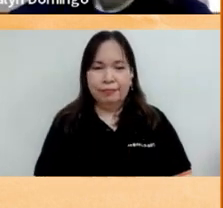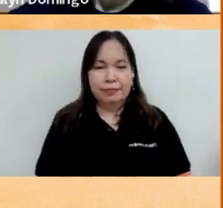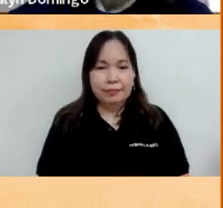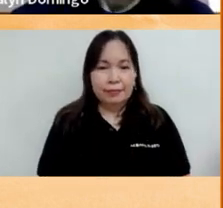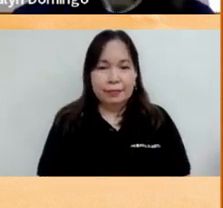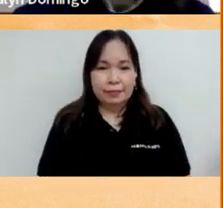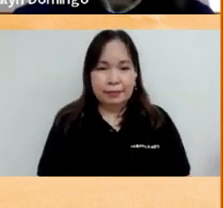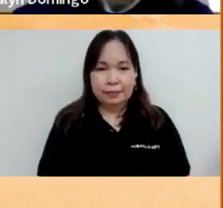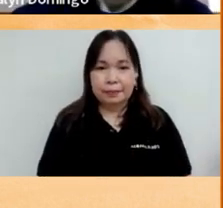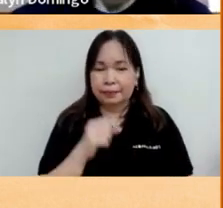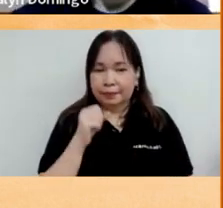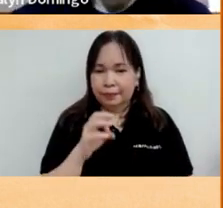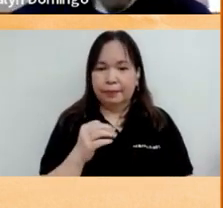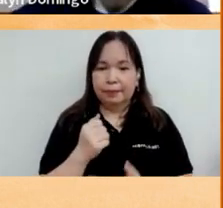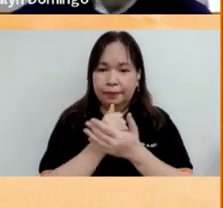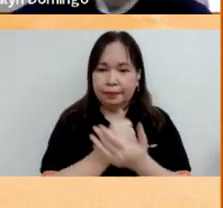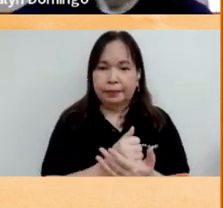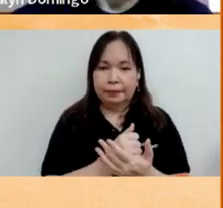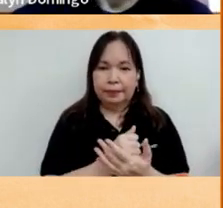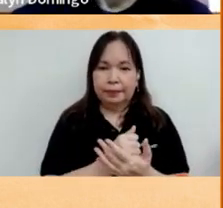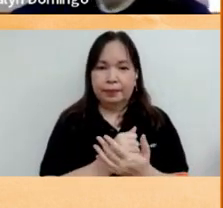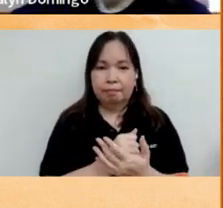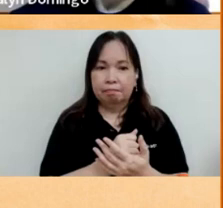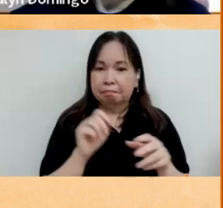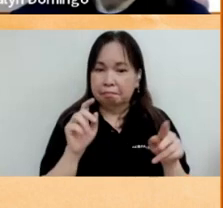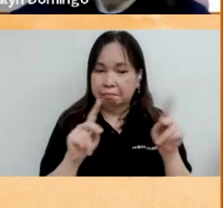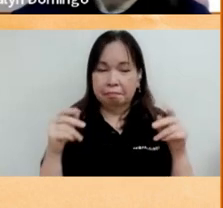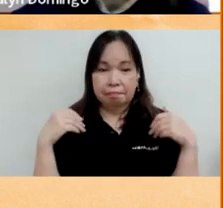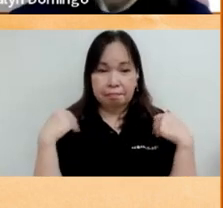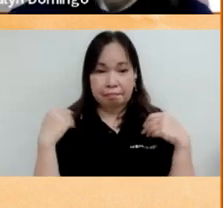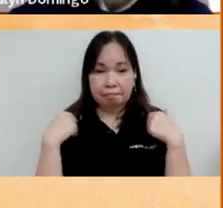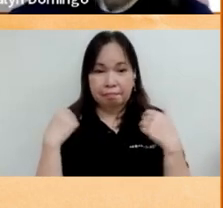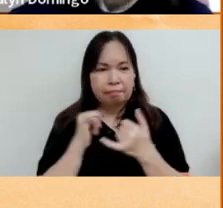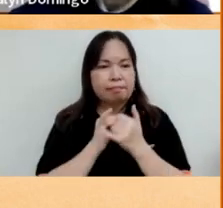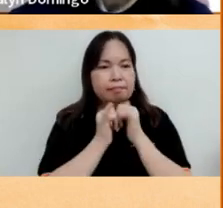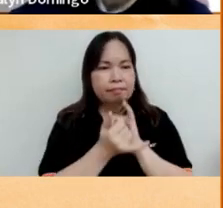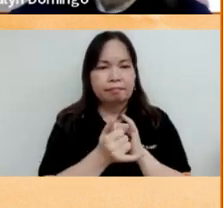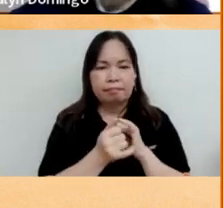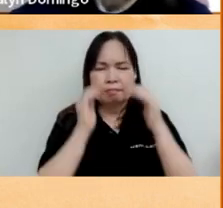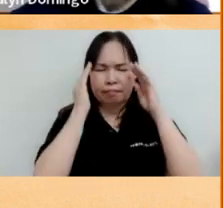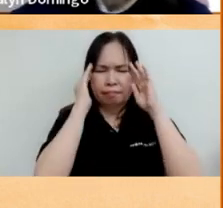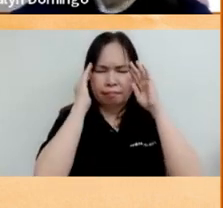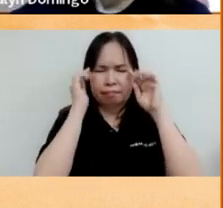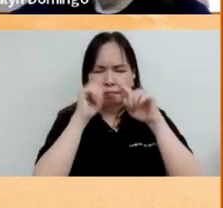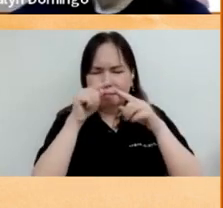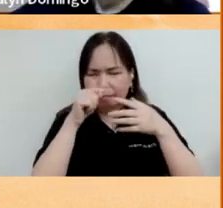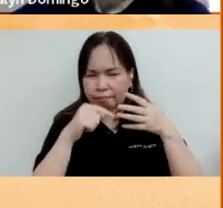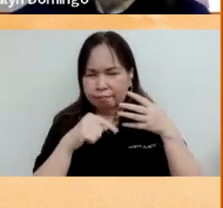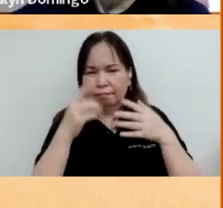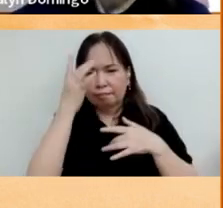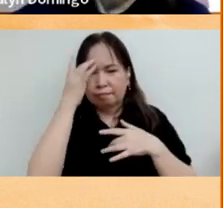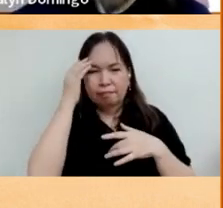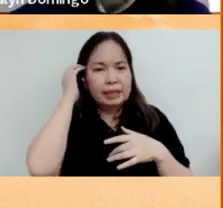When helping young individuals cope with anxiety disorders, we can't really separate them from their